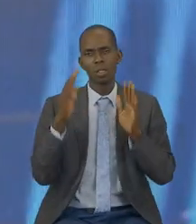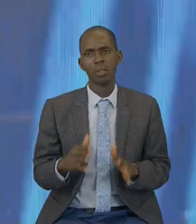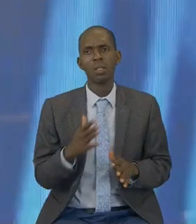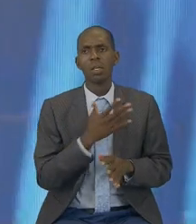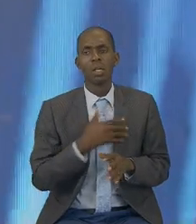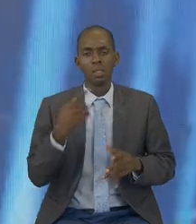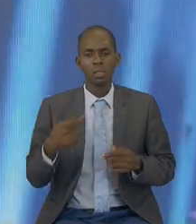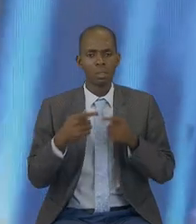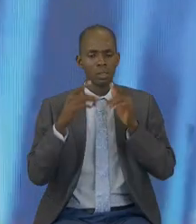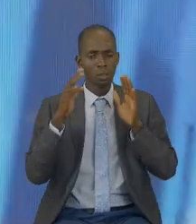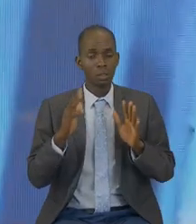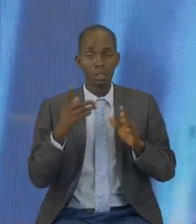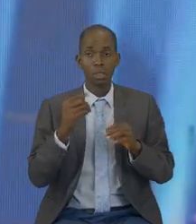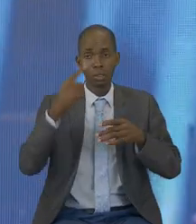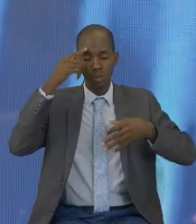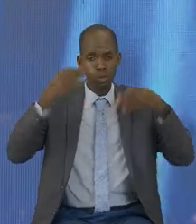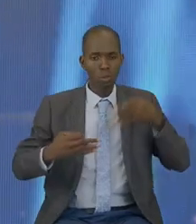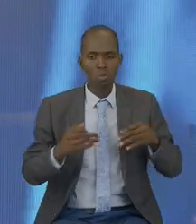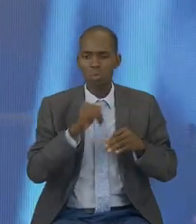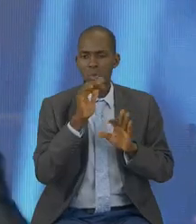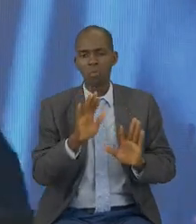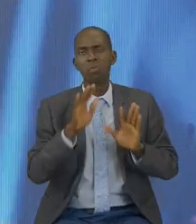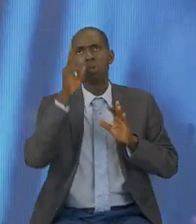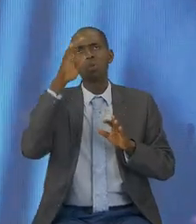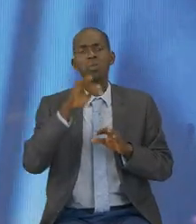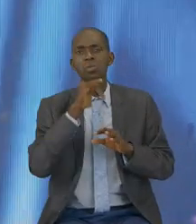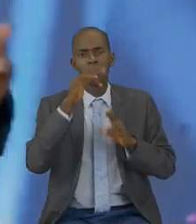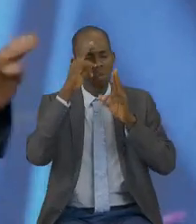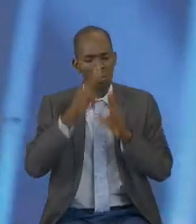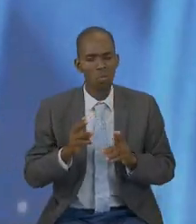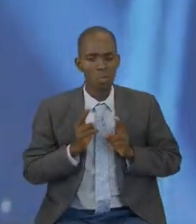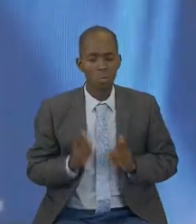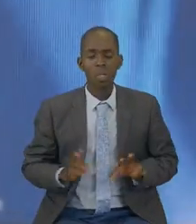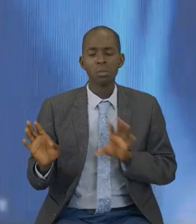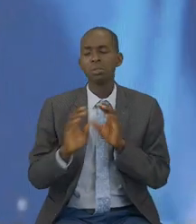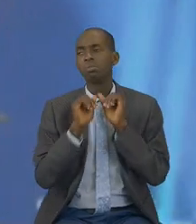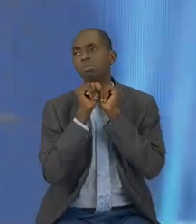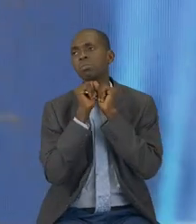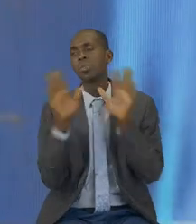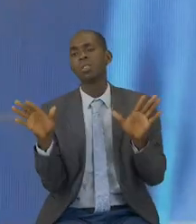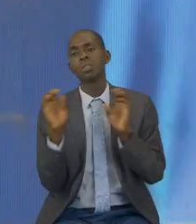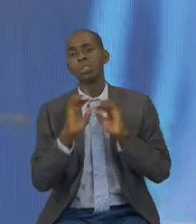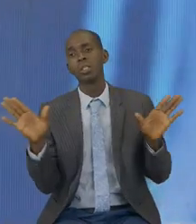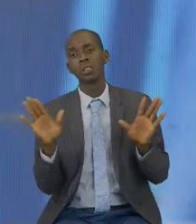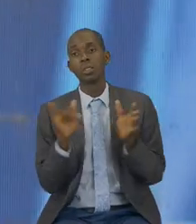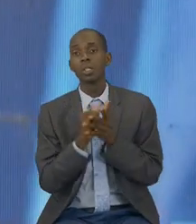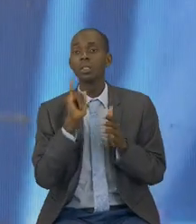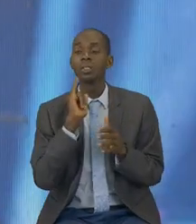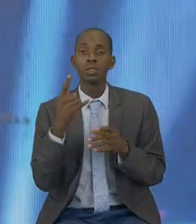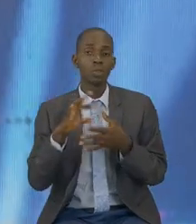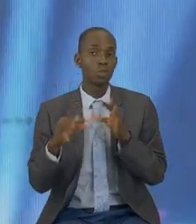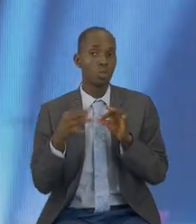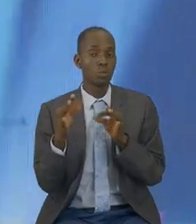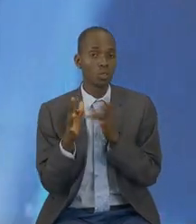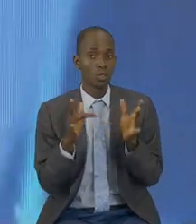feared not God, nor regarded man, and did nothing. And the woman came again. That's the story of Jesus. That's what he said. That's